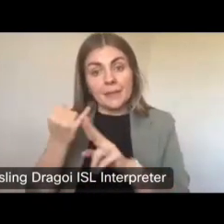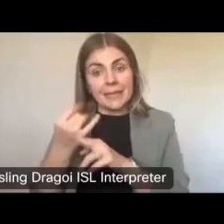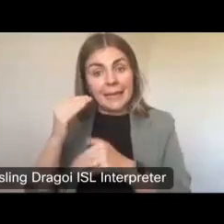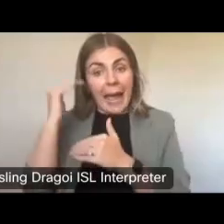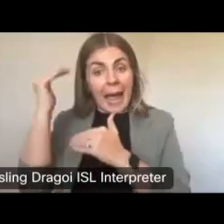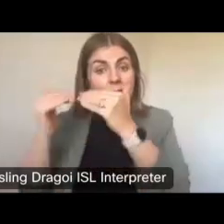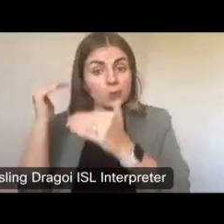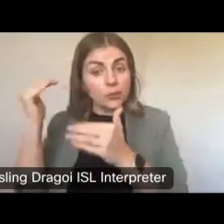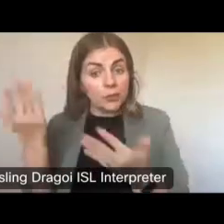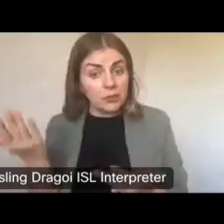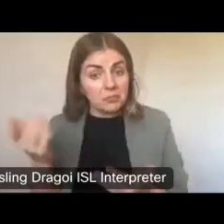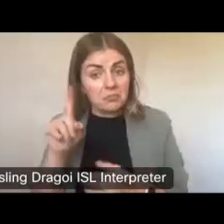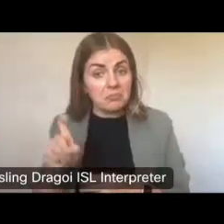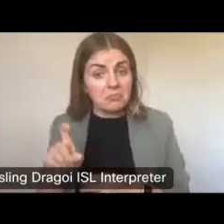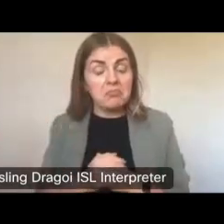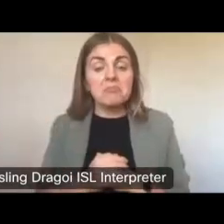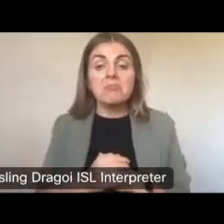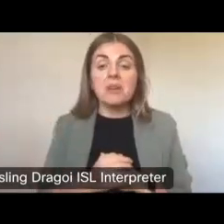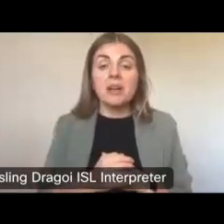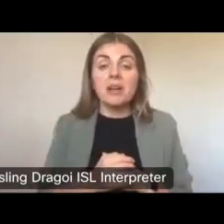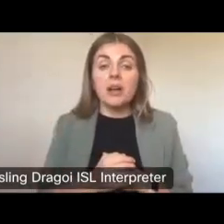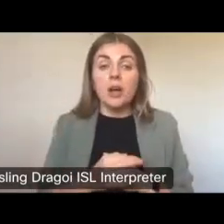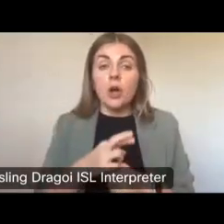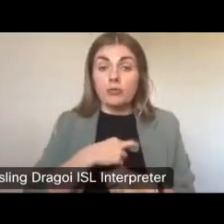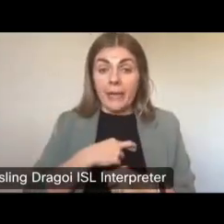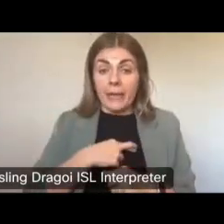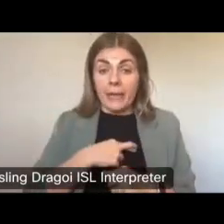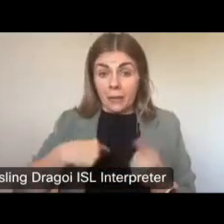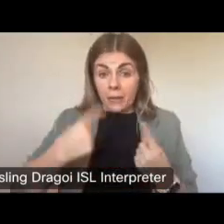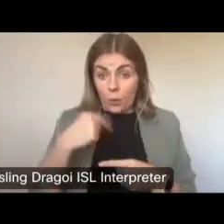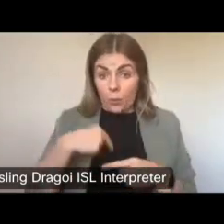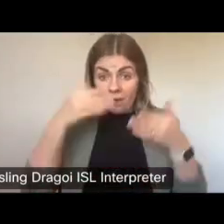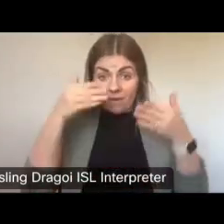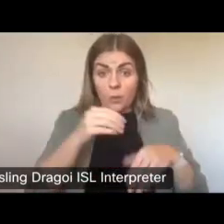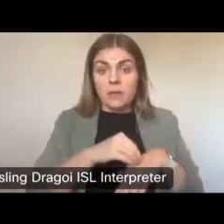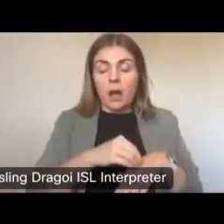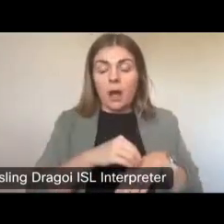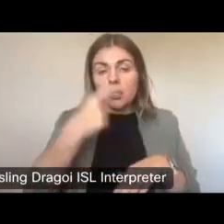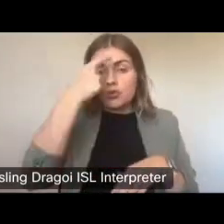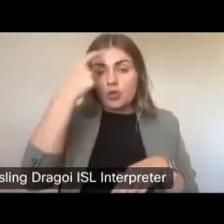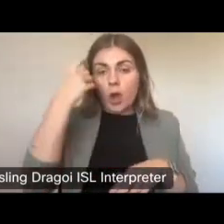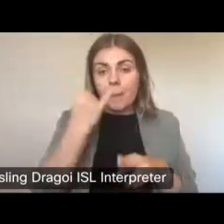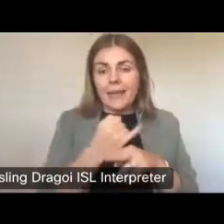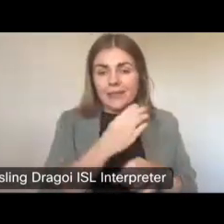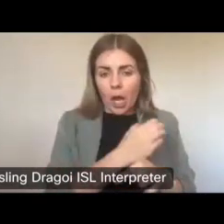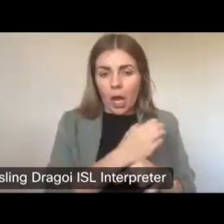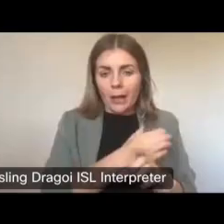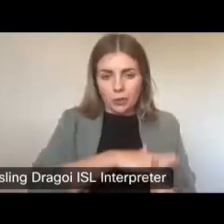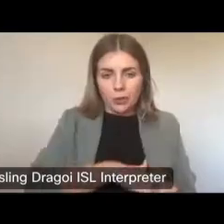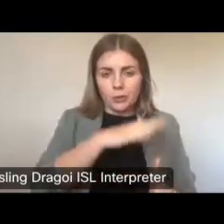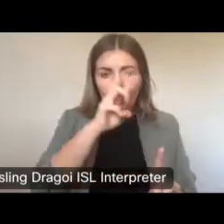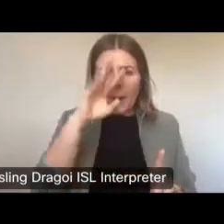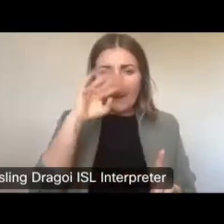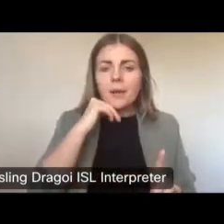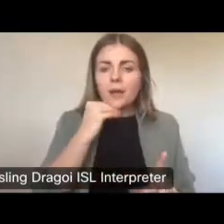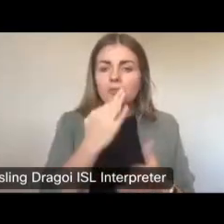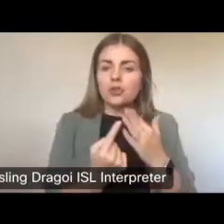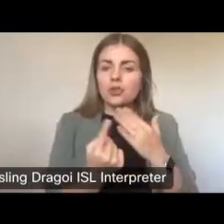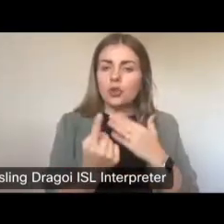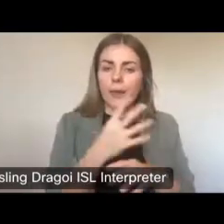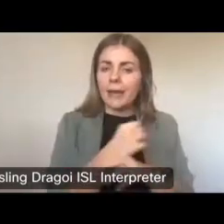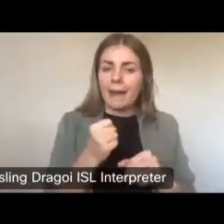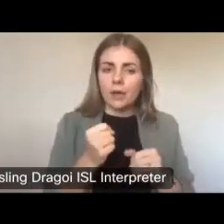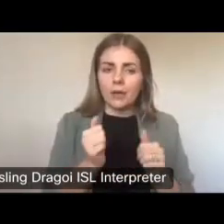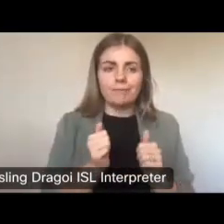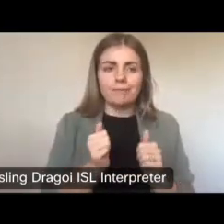I mean, the one we're mainly looking at is trauma in childhood, probably because trauma in childhood, you're talking about someone who hasn't created their abilities to